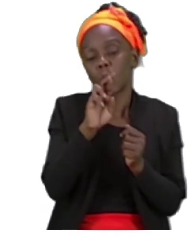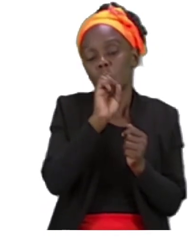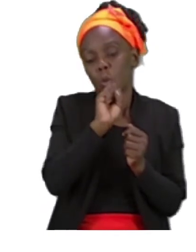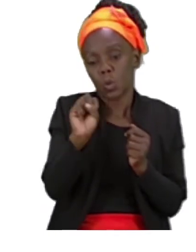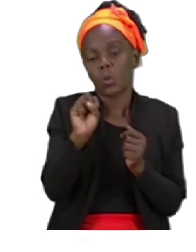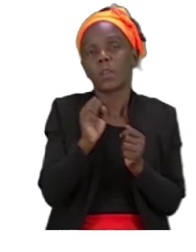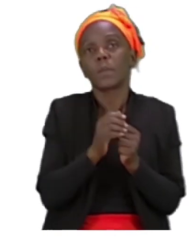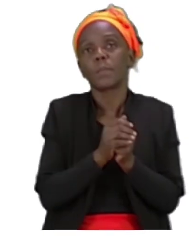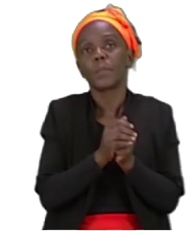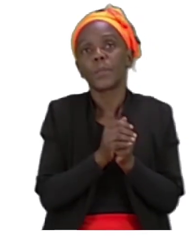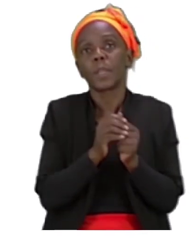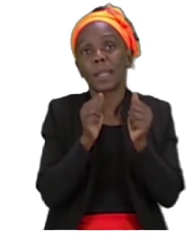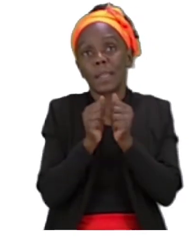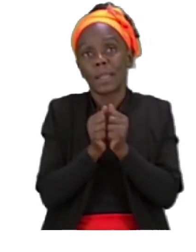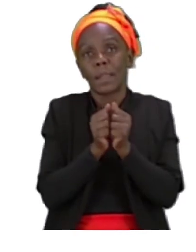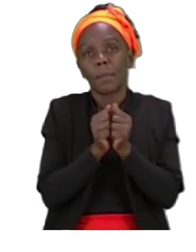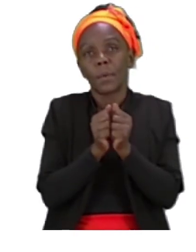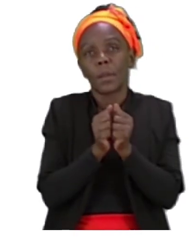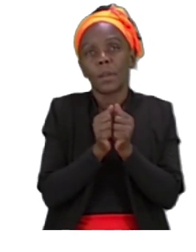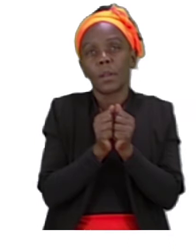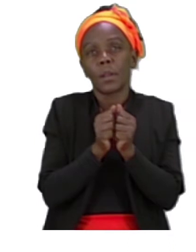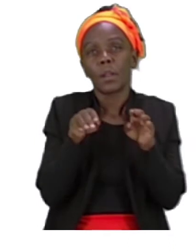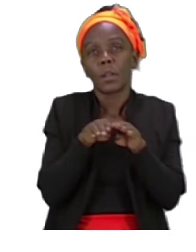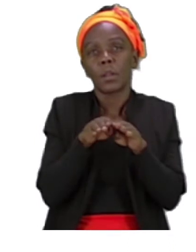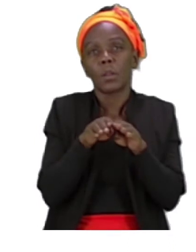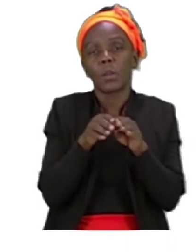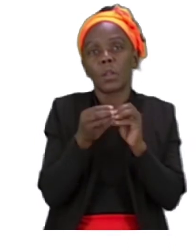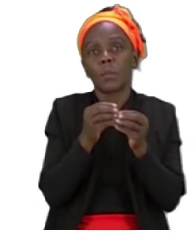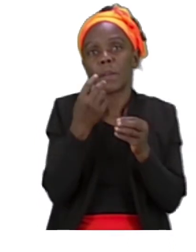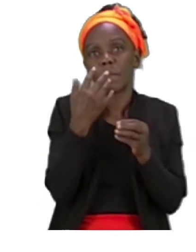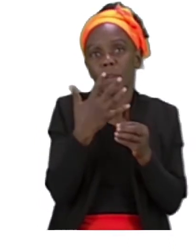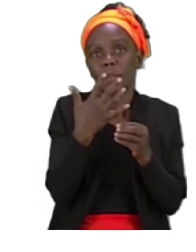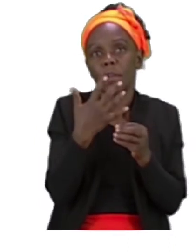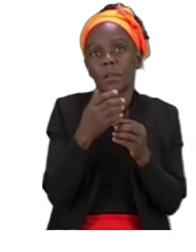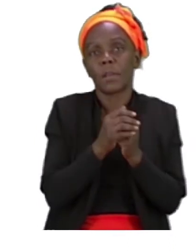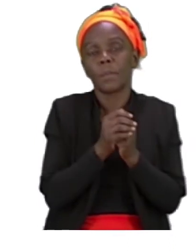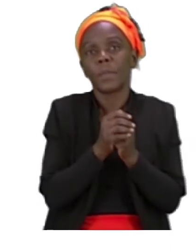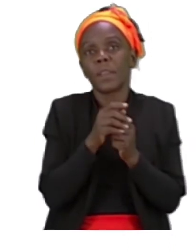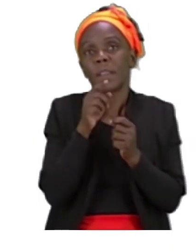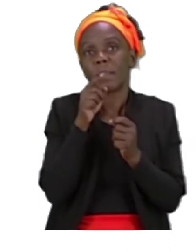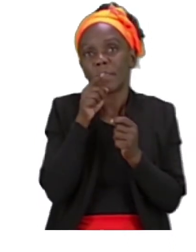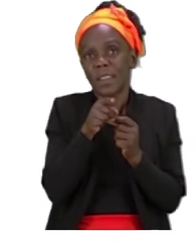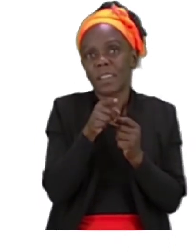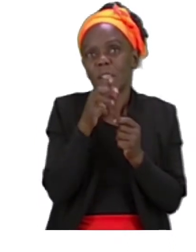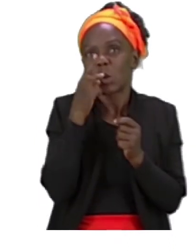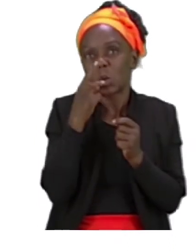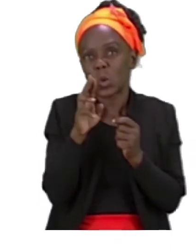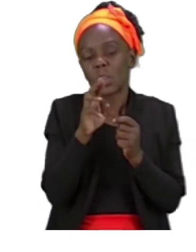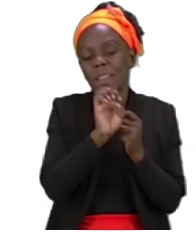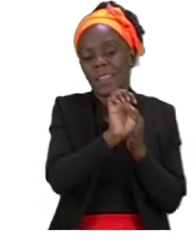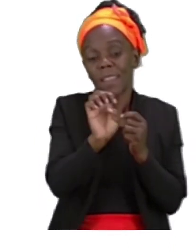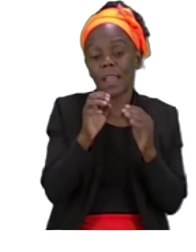Let's do number 5 together. Number 5 says, that's not their house.